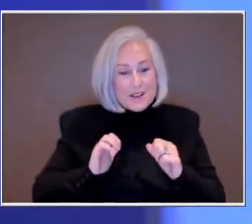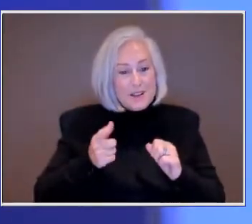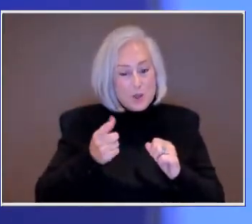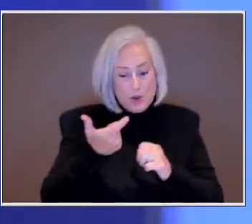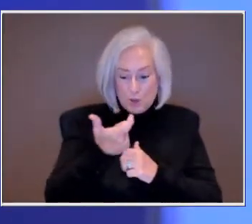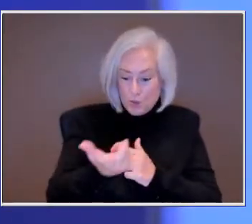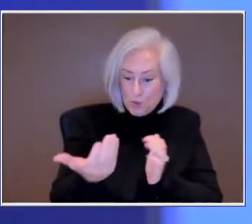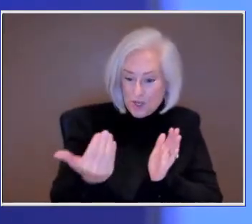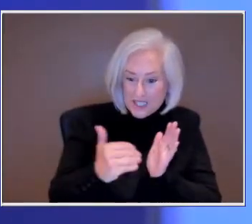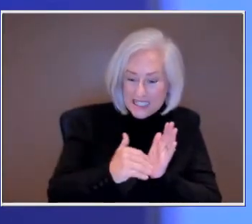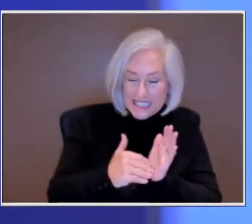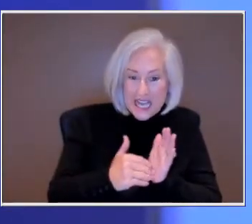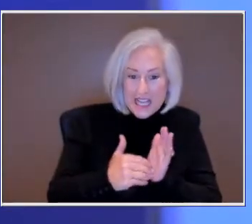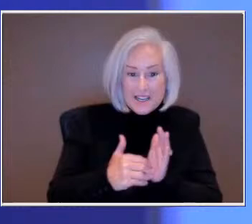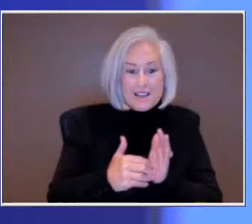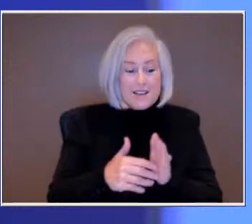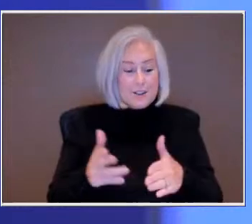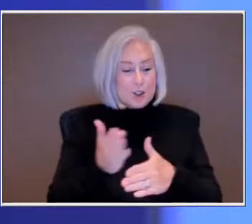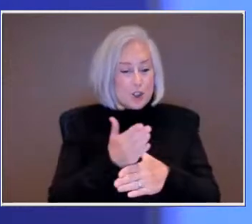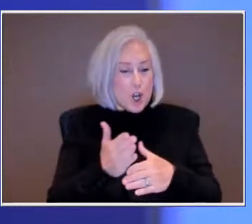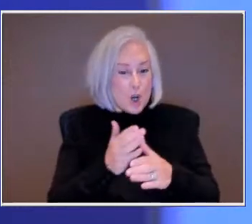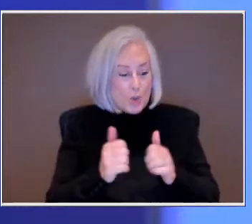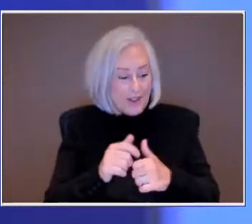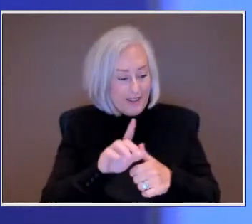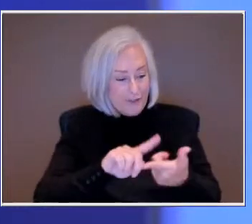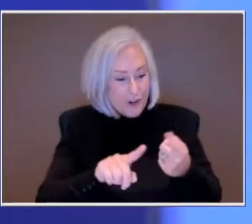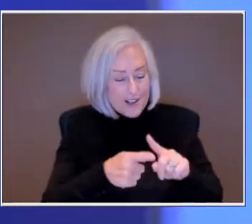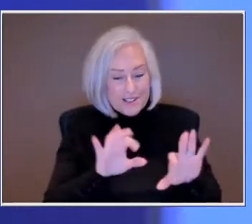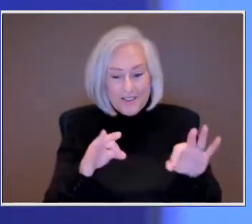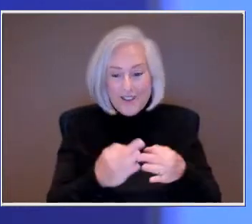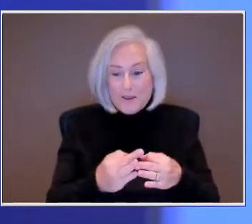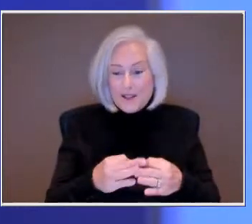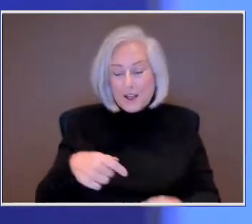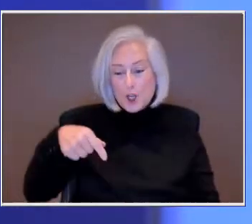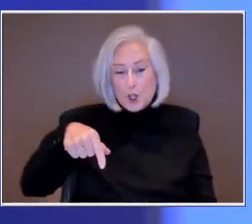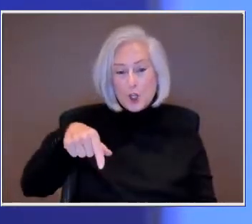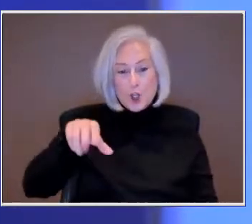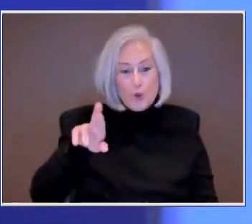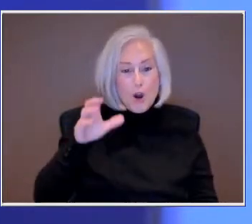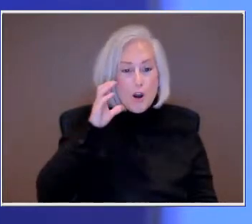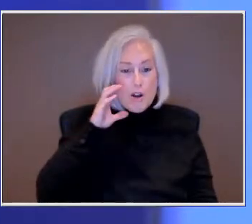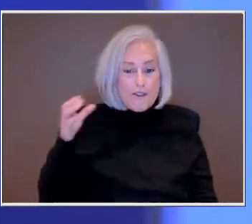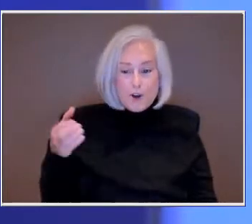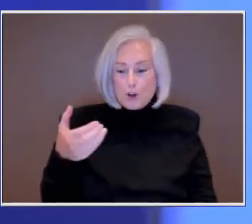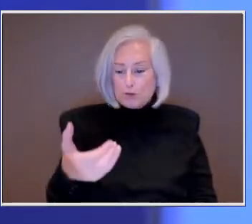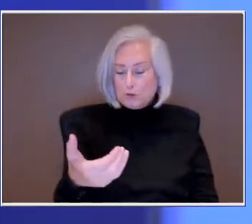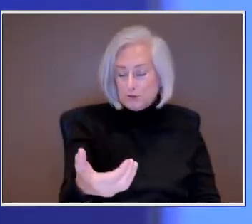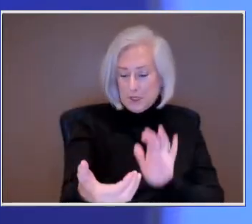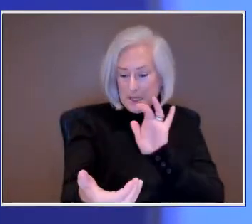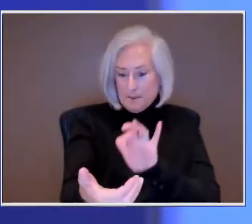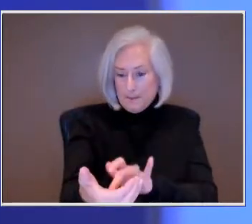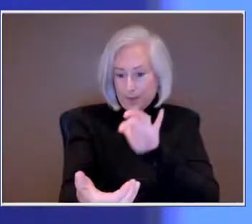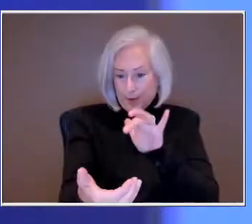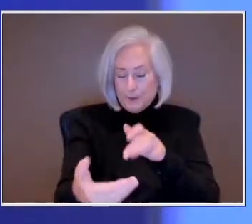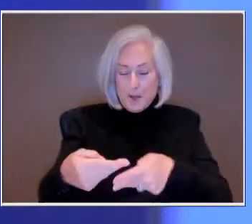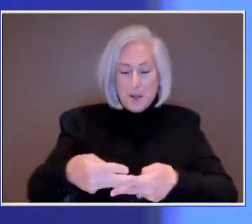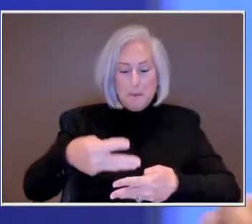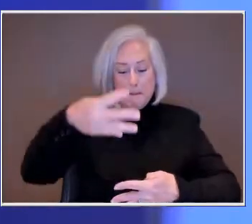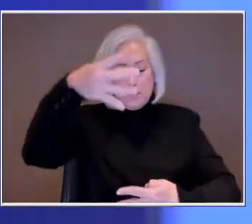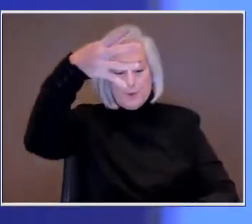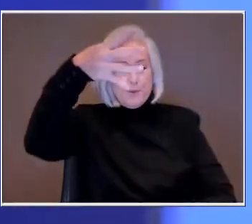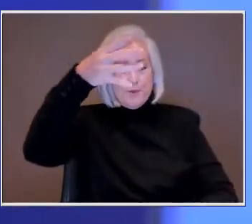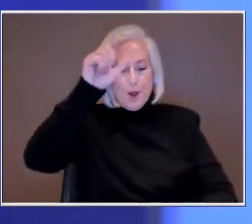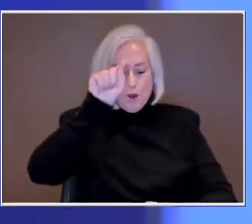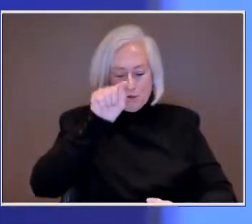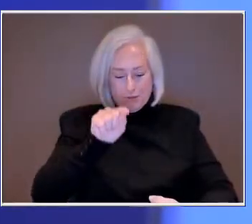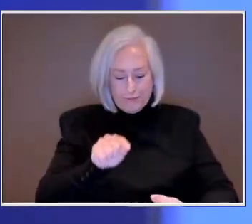this with your friends and family, just scan the QR code on the screen right now. That will take you to a list of all of our previous episodes and this